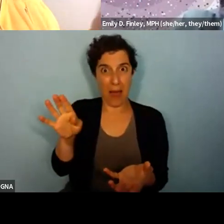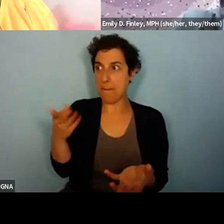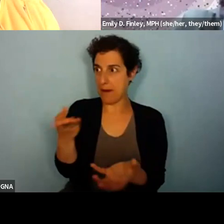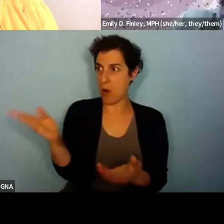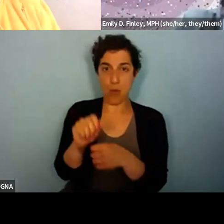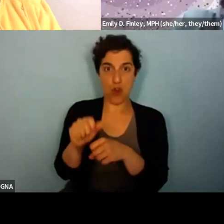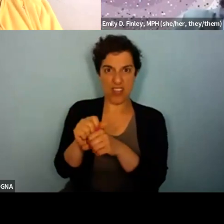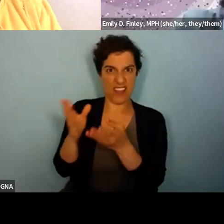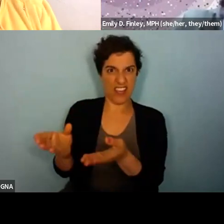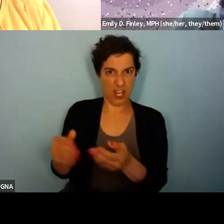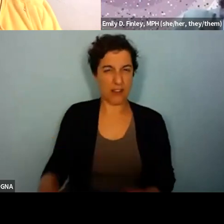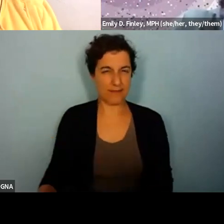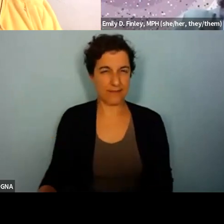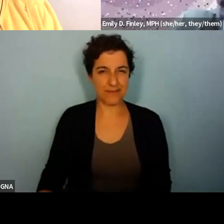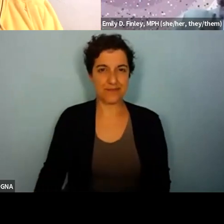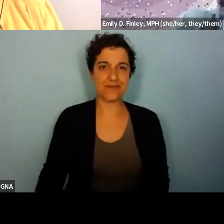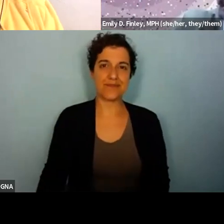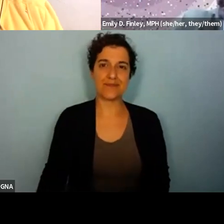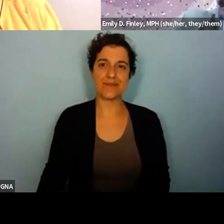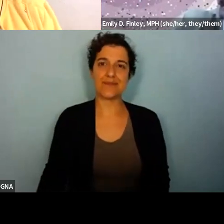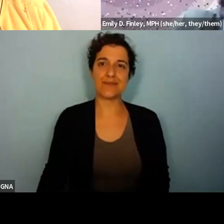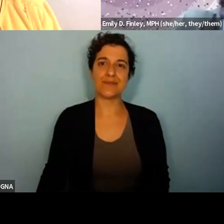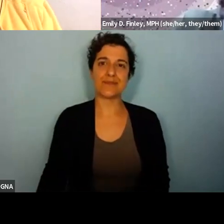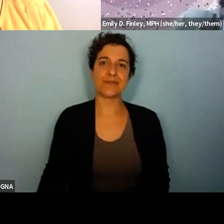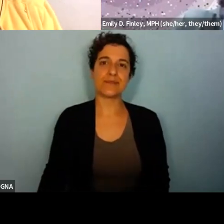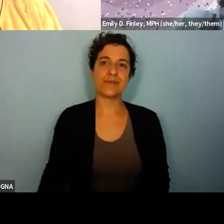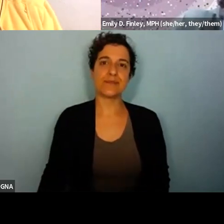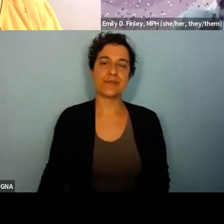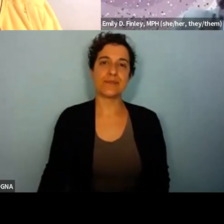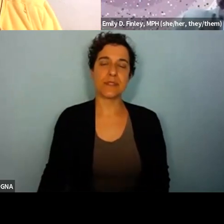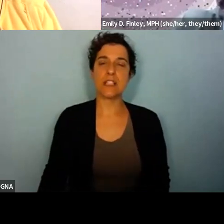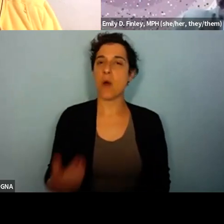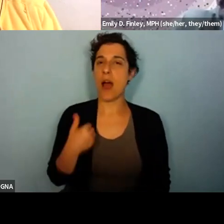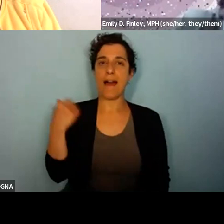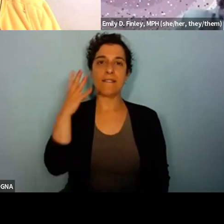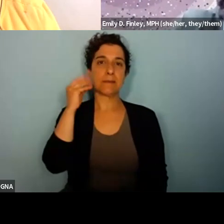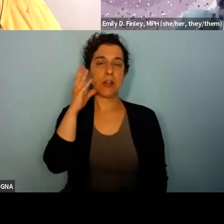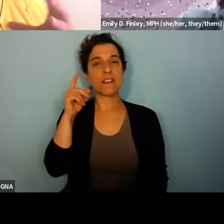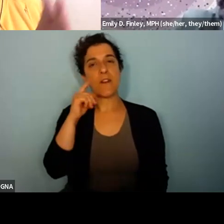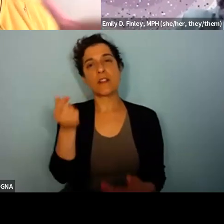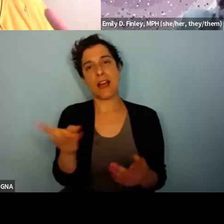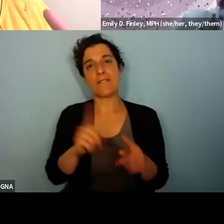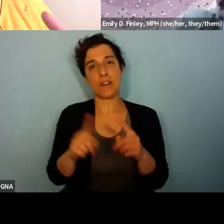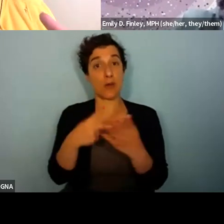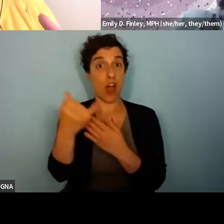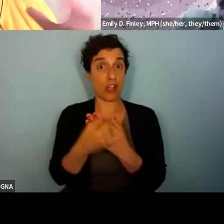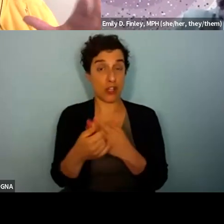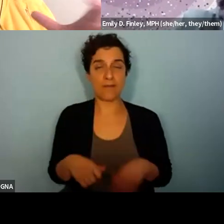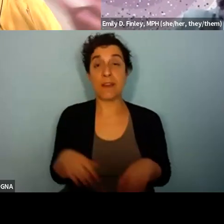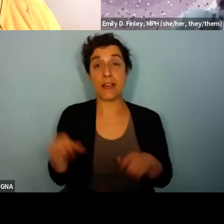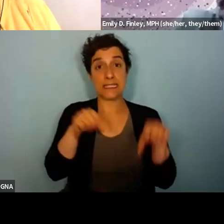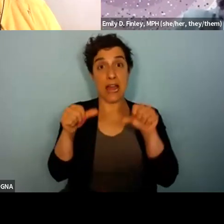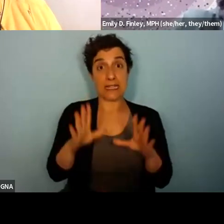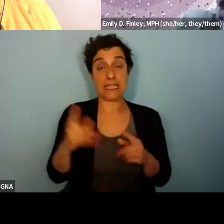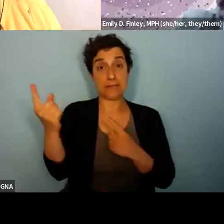working on. But I've had experience on several projects, and so when scientists came from